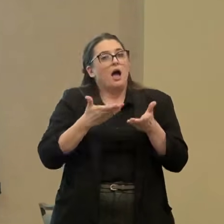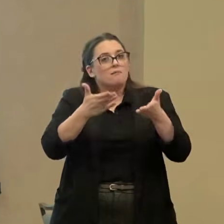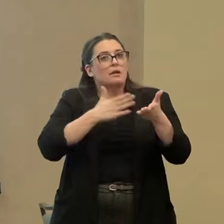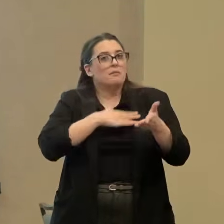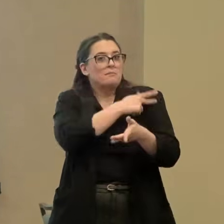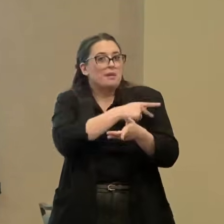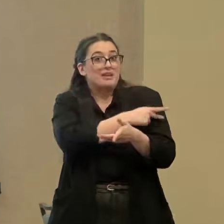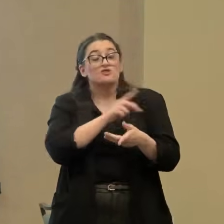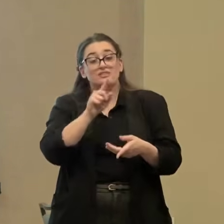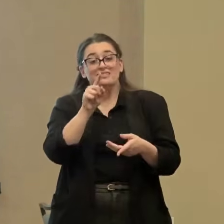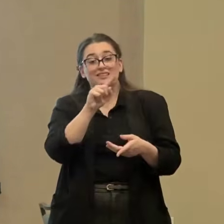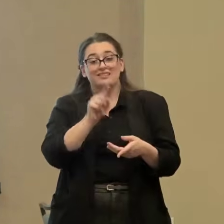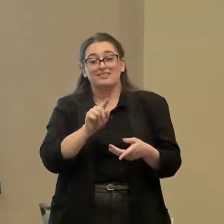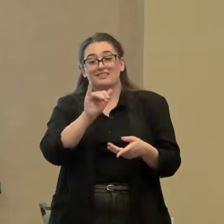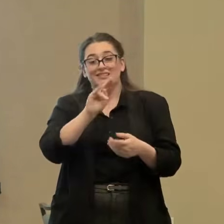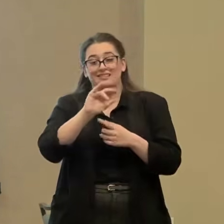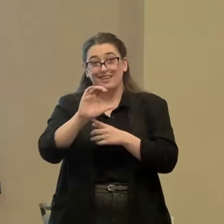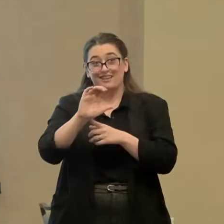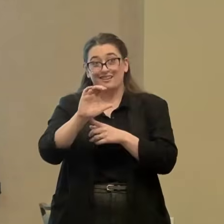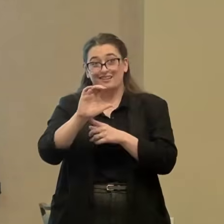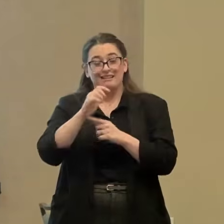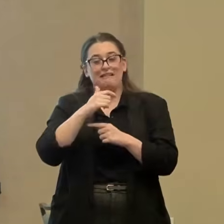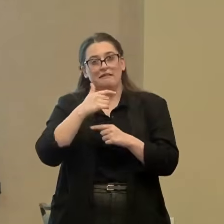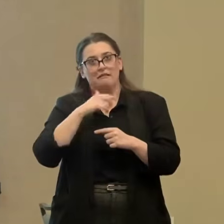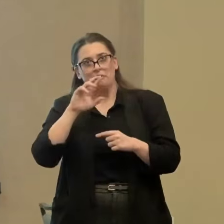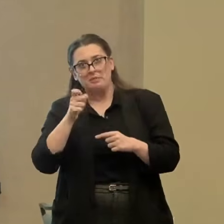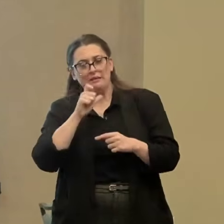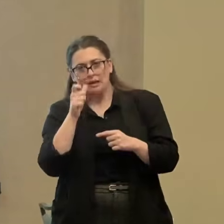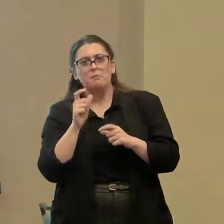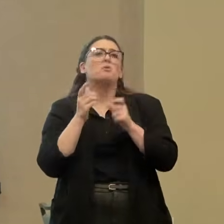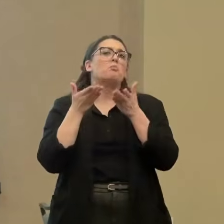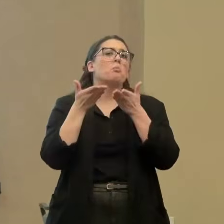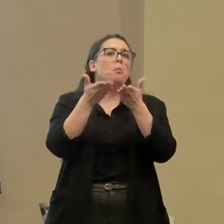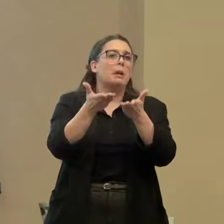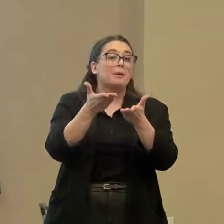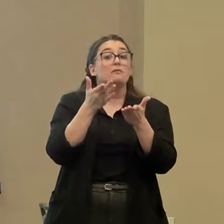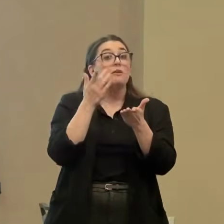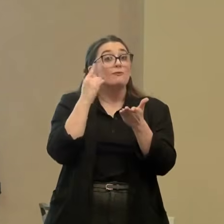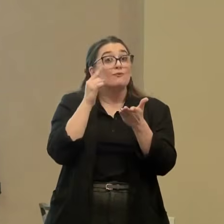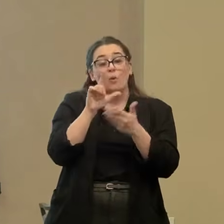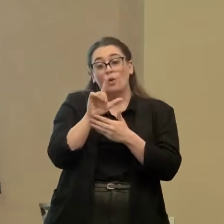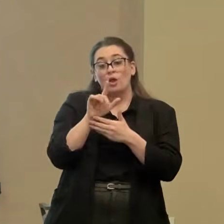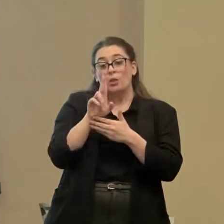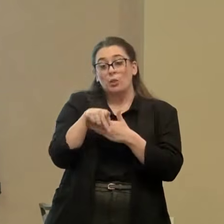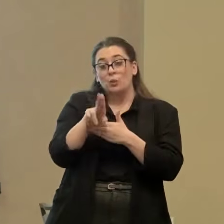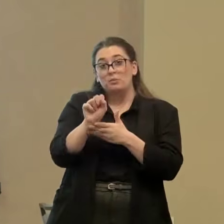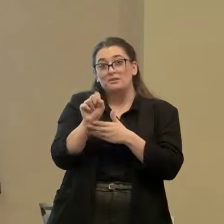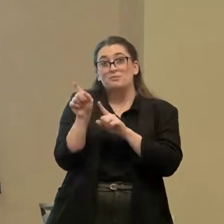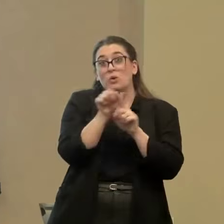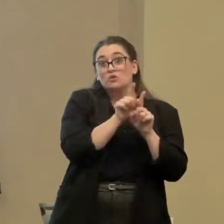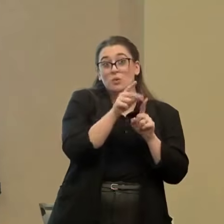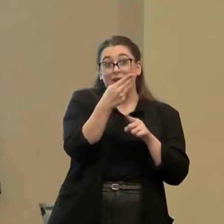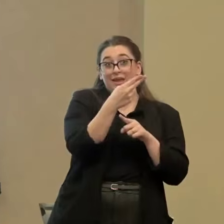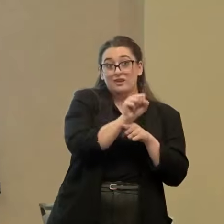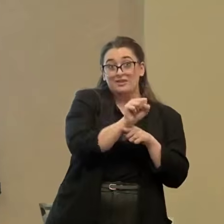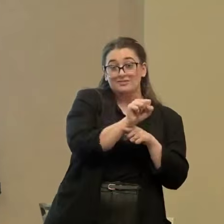recommend zinc to my patients. It's a part of my protocol to treat not only lupus, but also other inflammatory conditions like HS